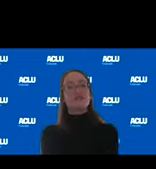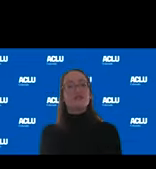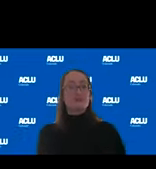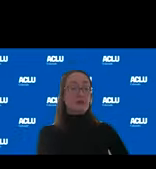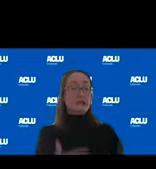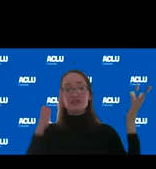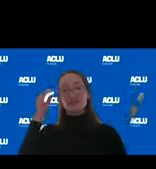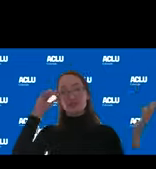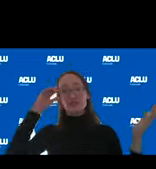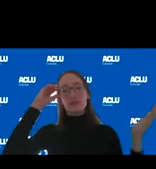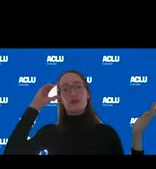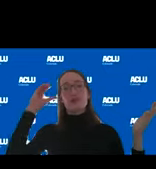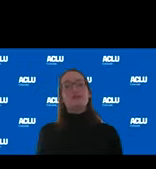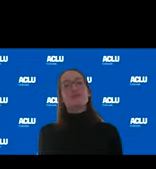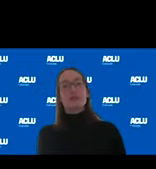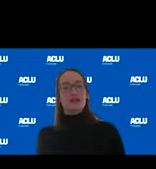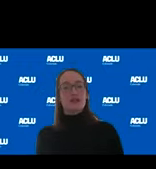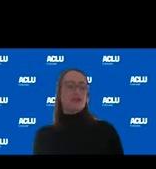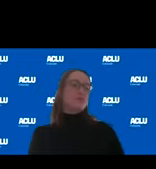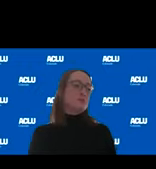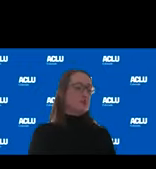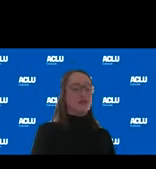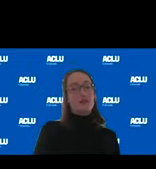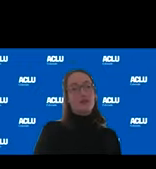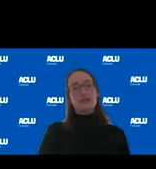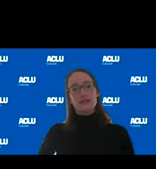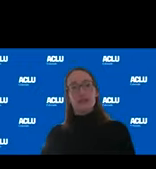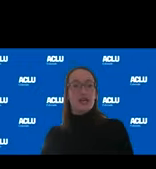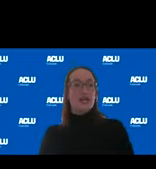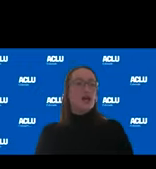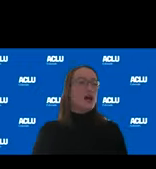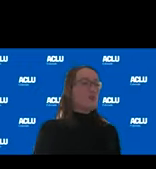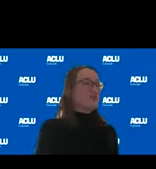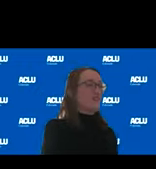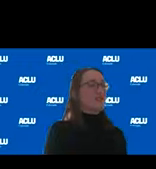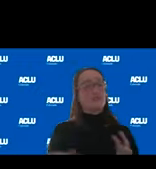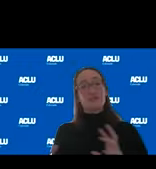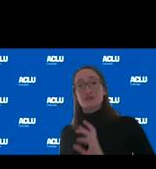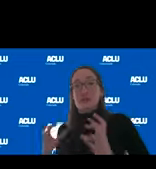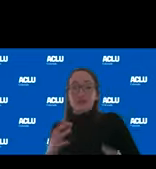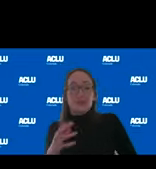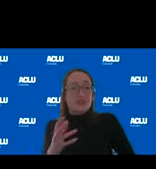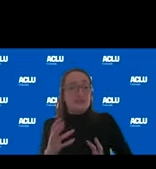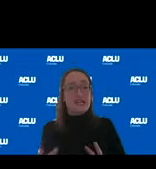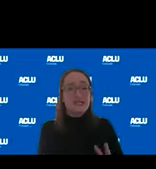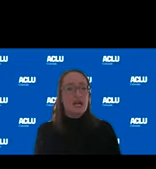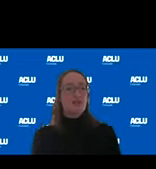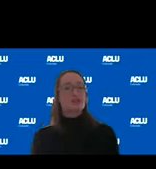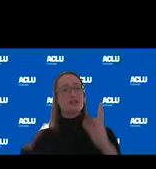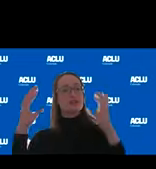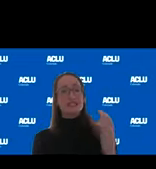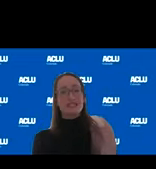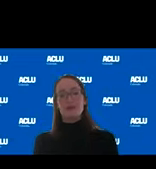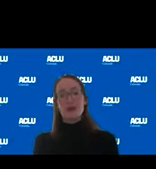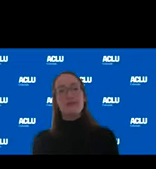this is pretty much irrelevant without aggressive public education. People have been voting the same way. There's a lot of stress. There's a